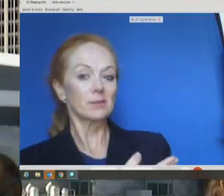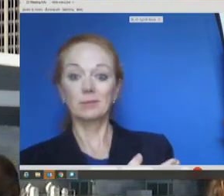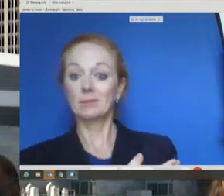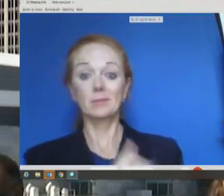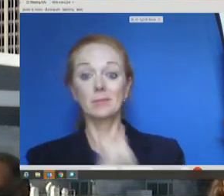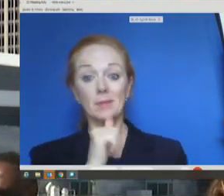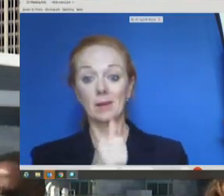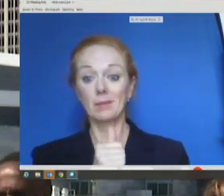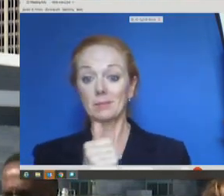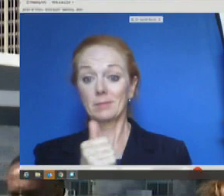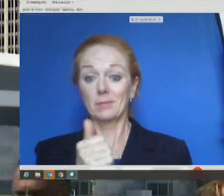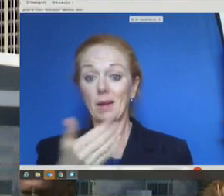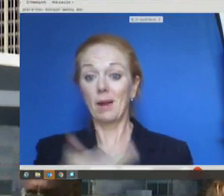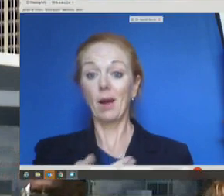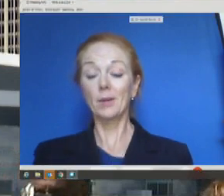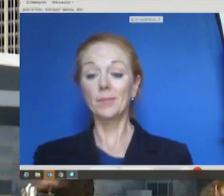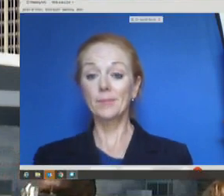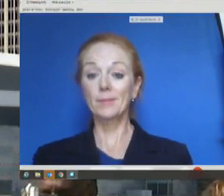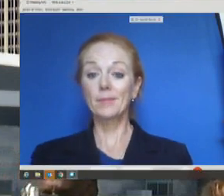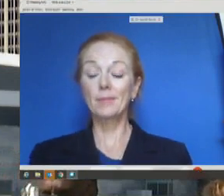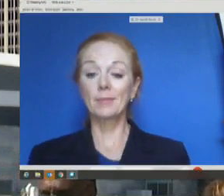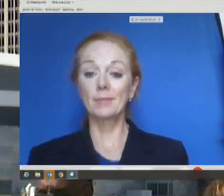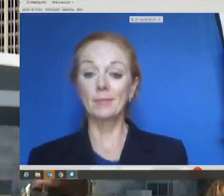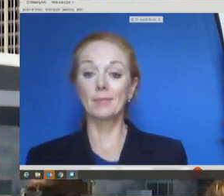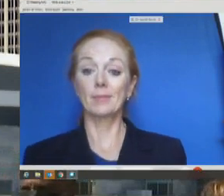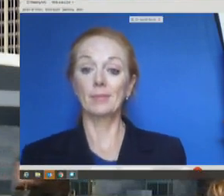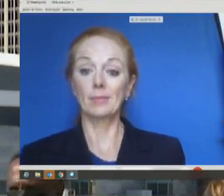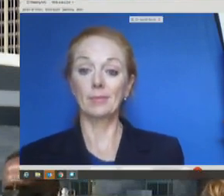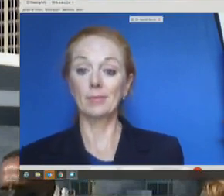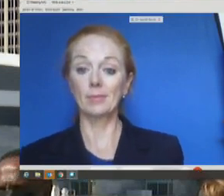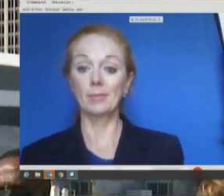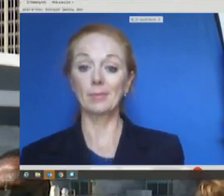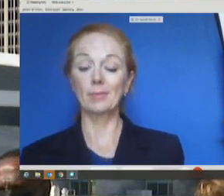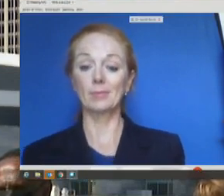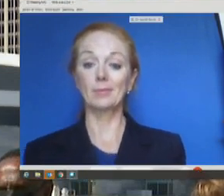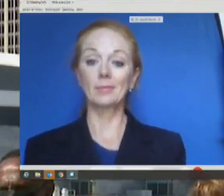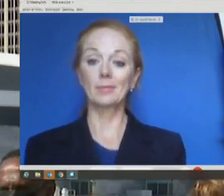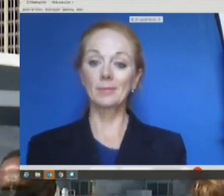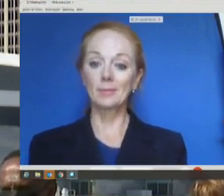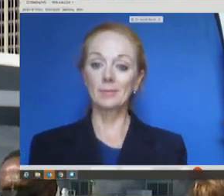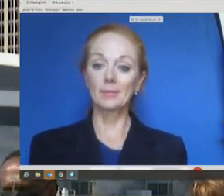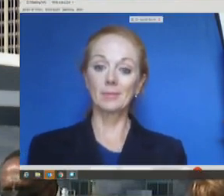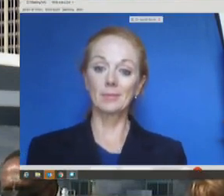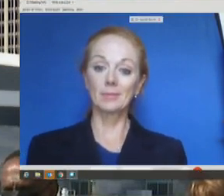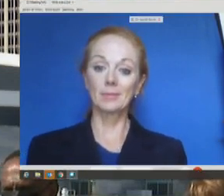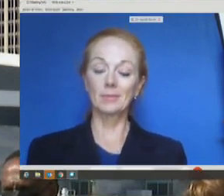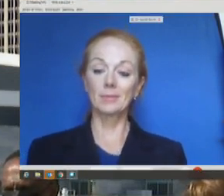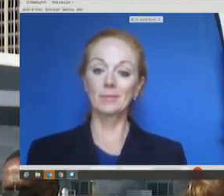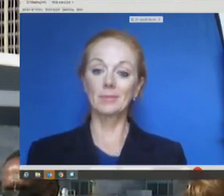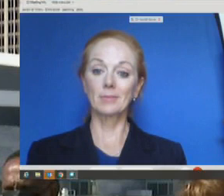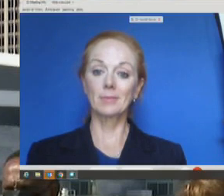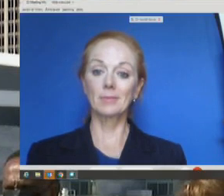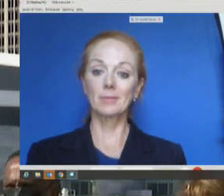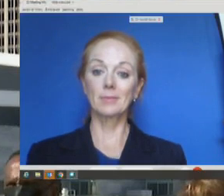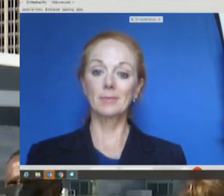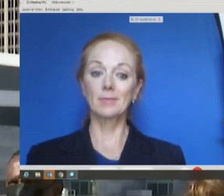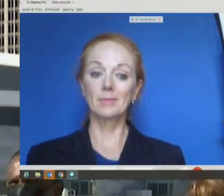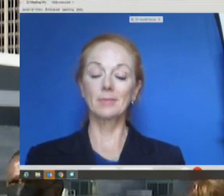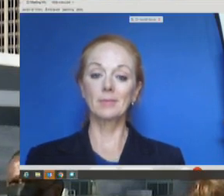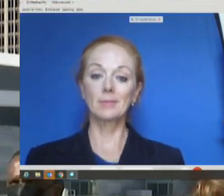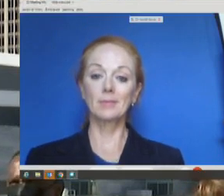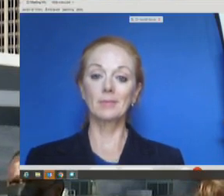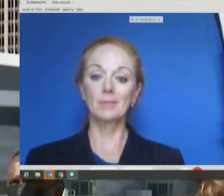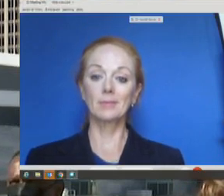their personnel files from the agency they worked in. So we would not hire an officer, and I'm going to say this